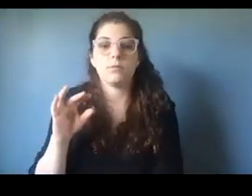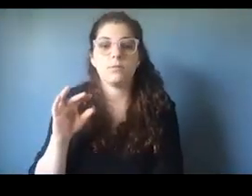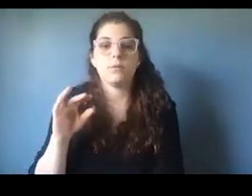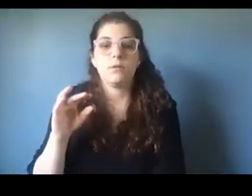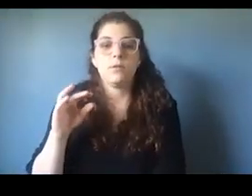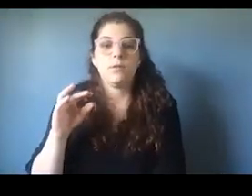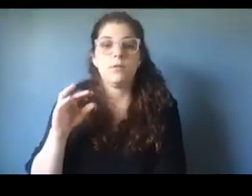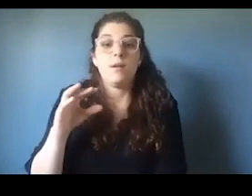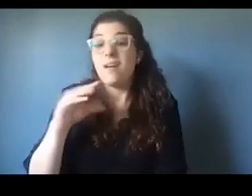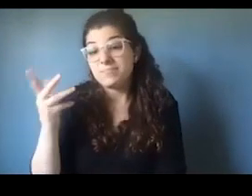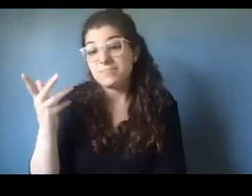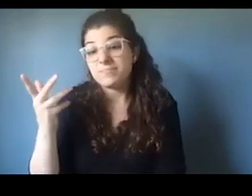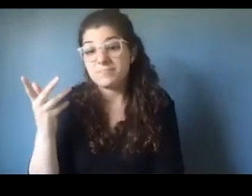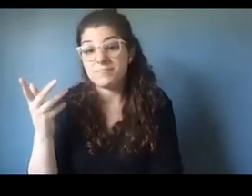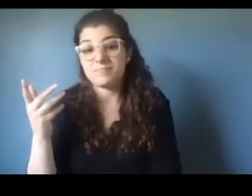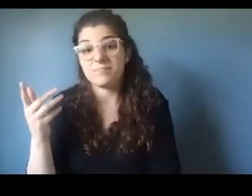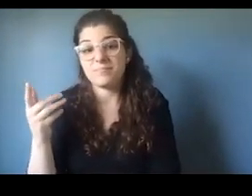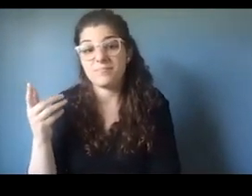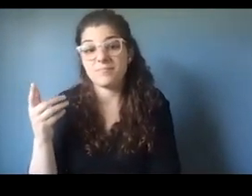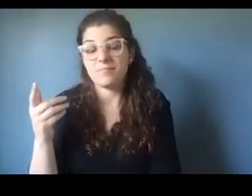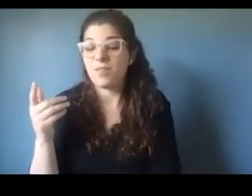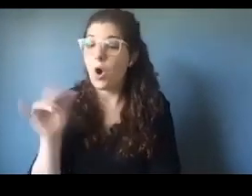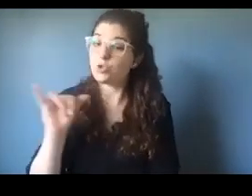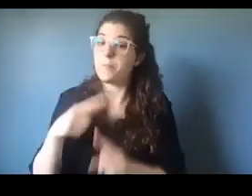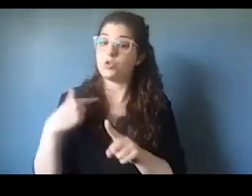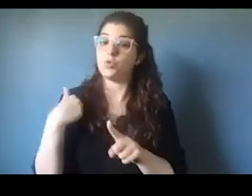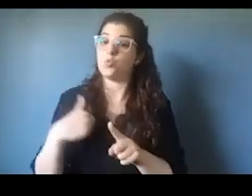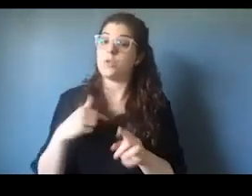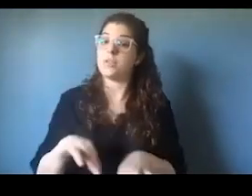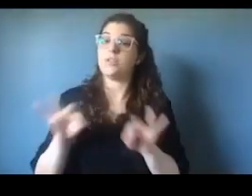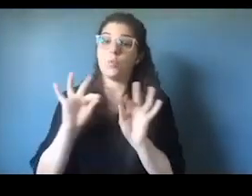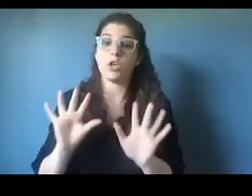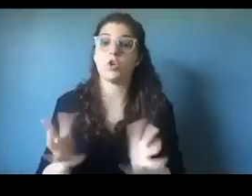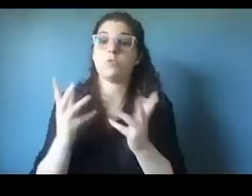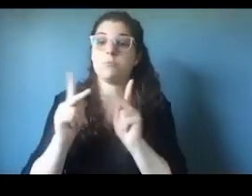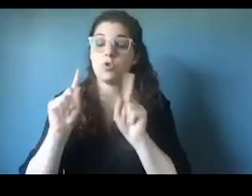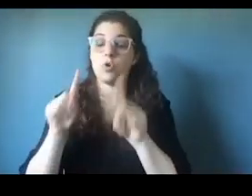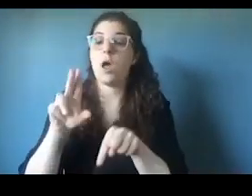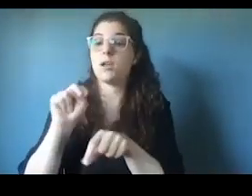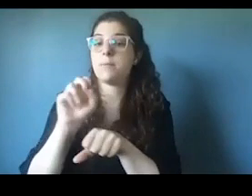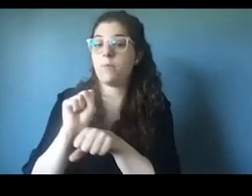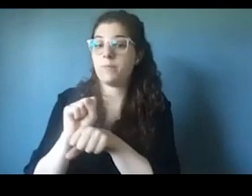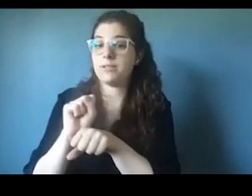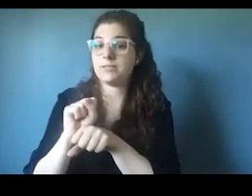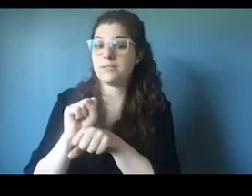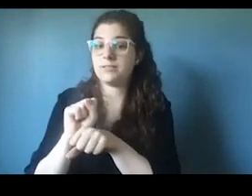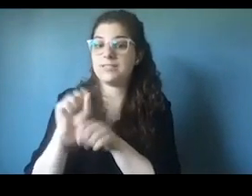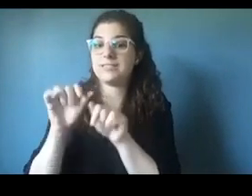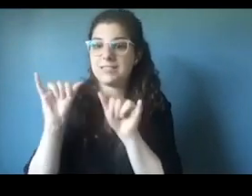just whether kind of encouraging people to go on to unemployment insurance system when they're laid off and then start searching for other